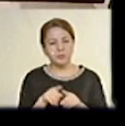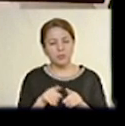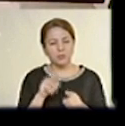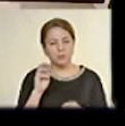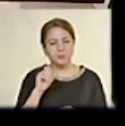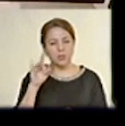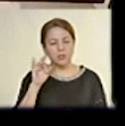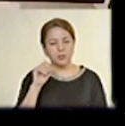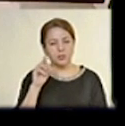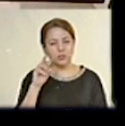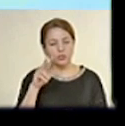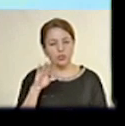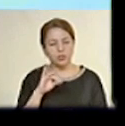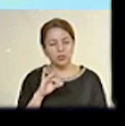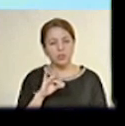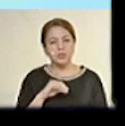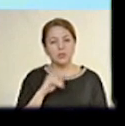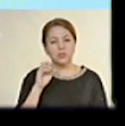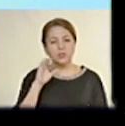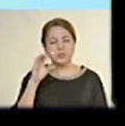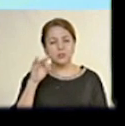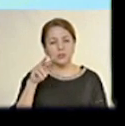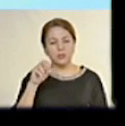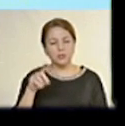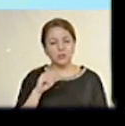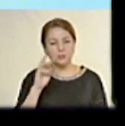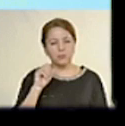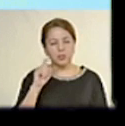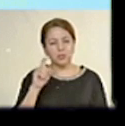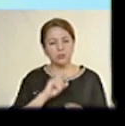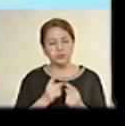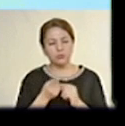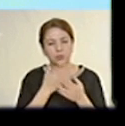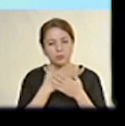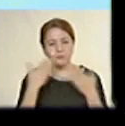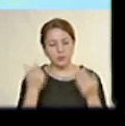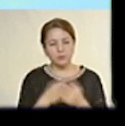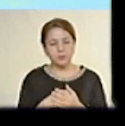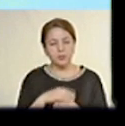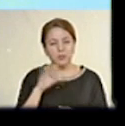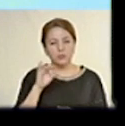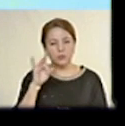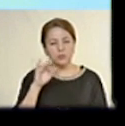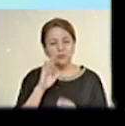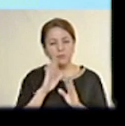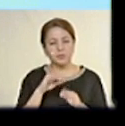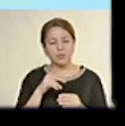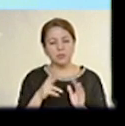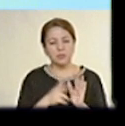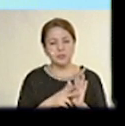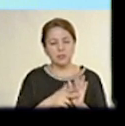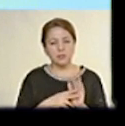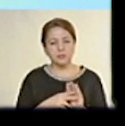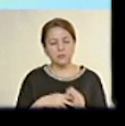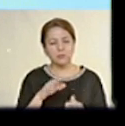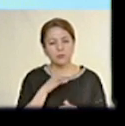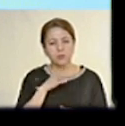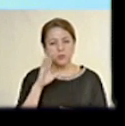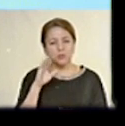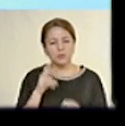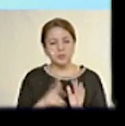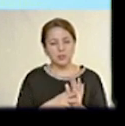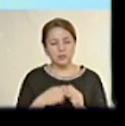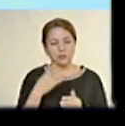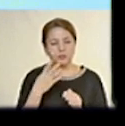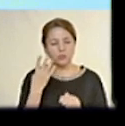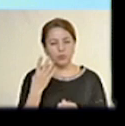maxrajli kasrlar. Maxraj o'zgarishsiz qolyapti va esa suratidagi turgan 8 ya'ni yig'indi hosil bo'ldi. 8 ni